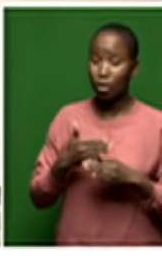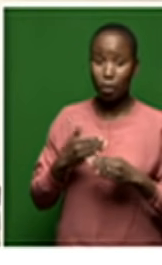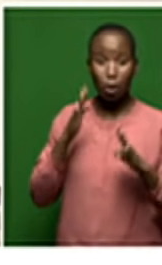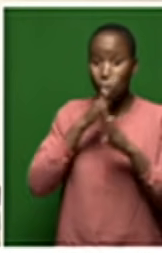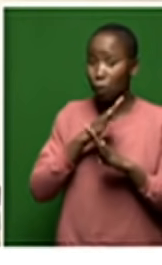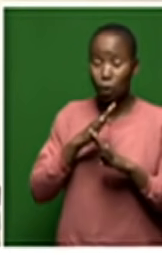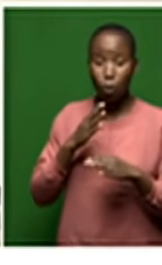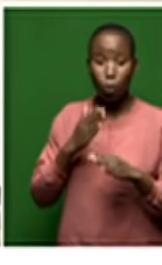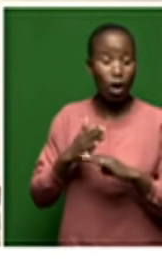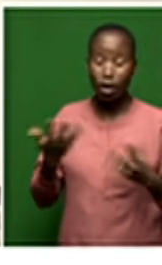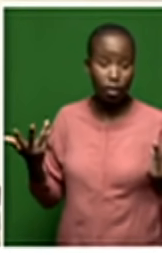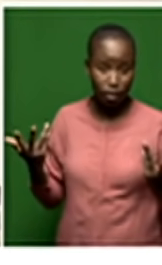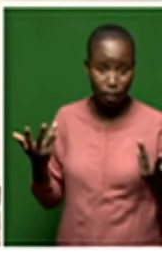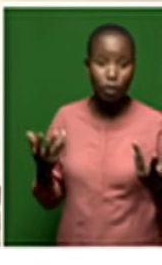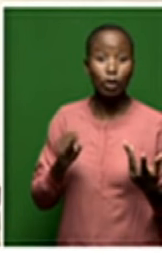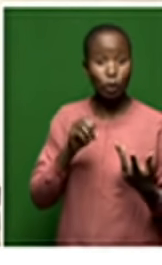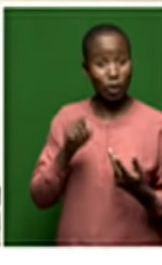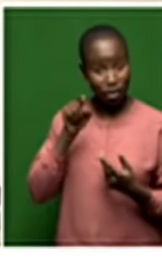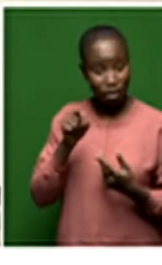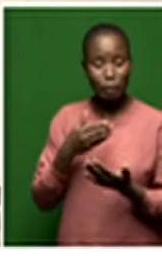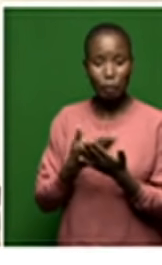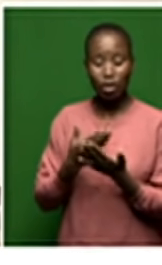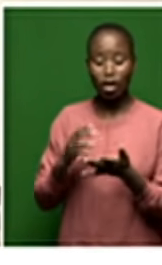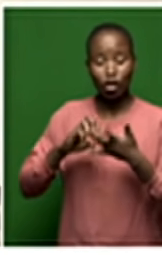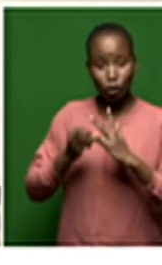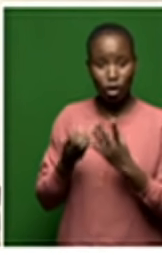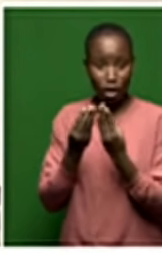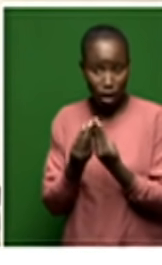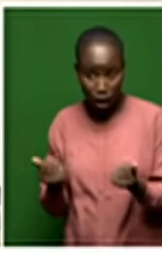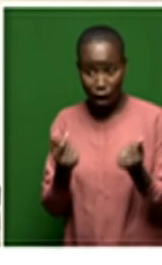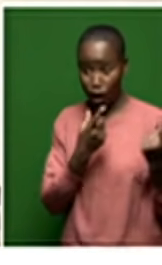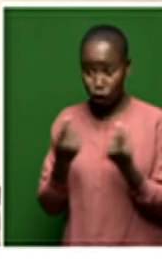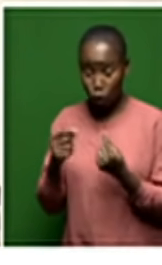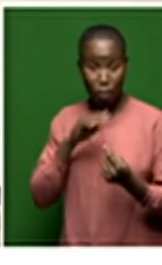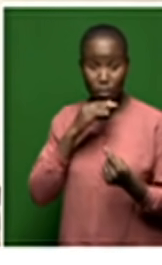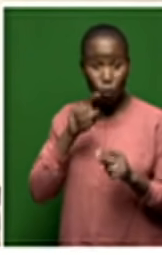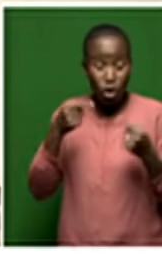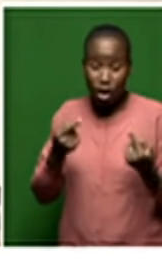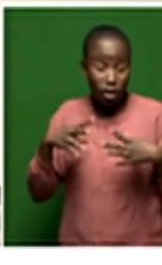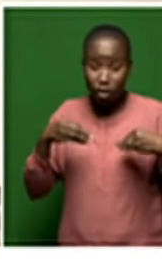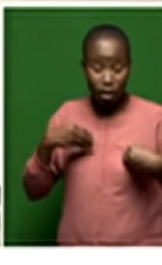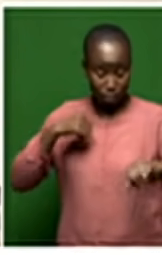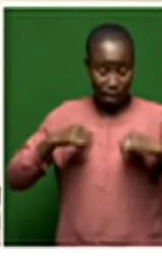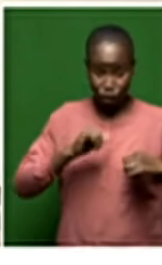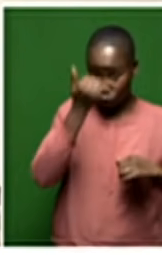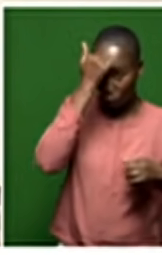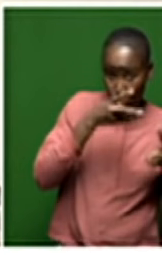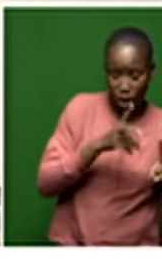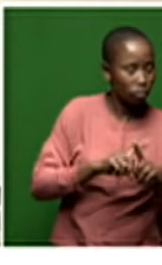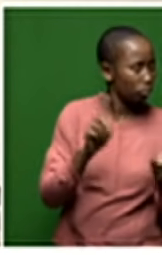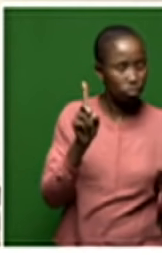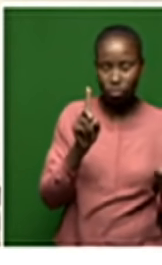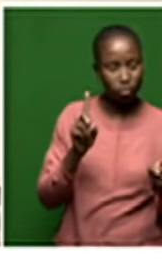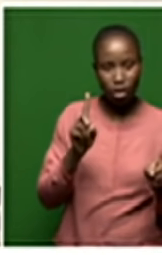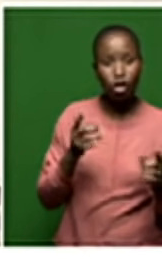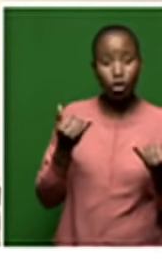not increase that unemployment by acting recklessly and stupidly. So that is what drives the ANC. We